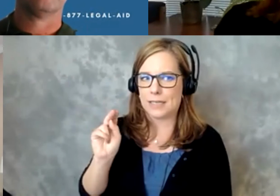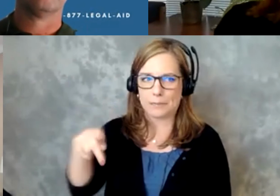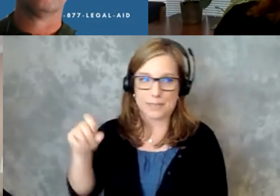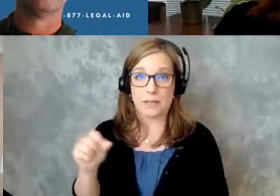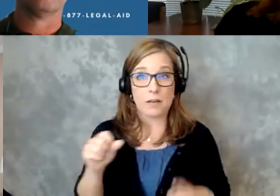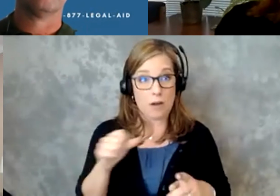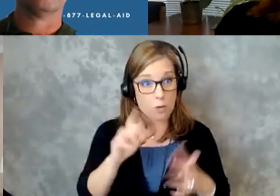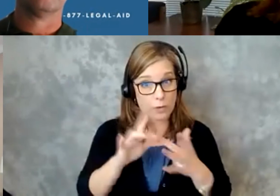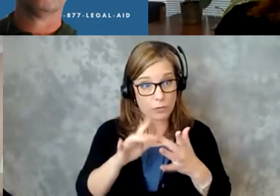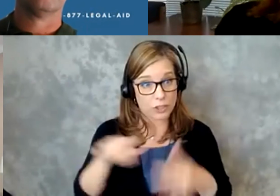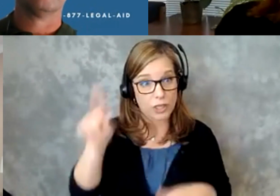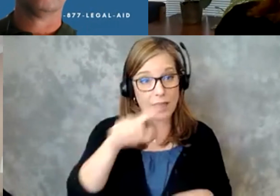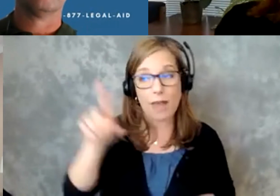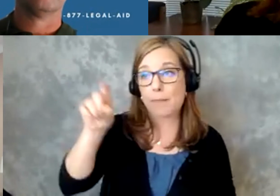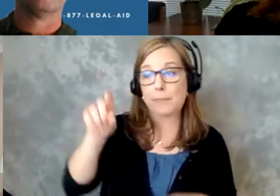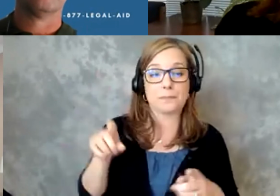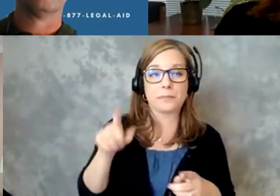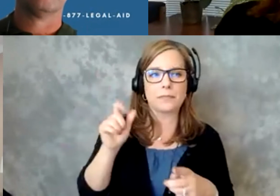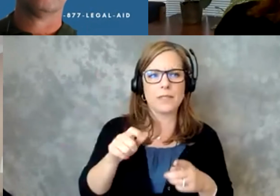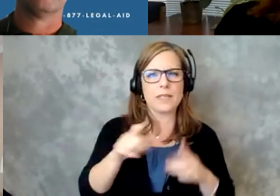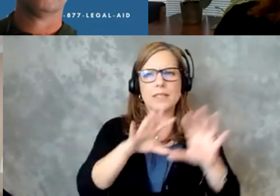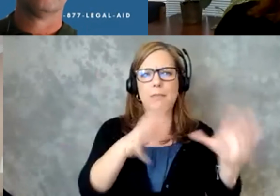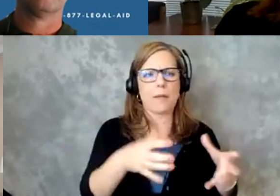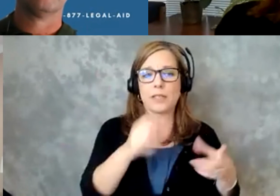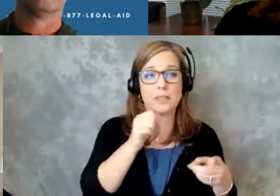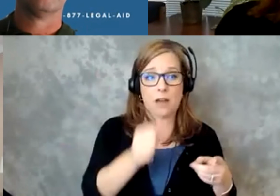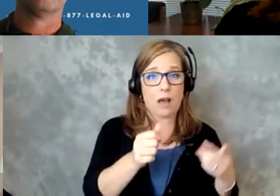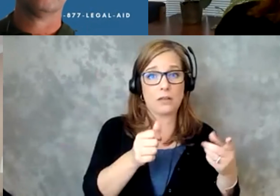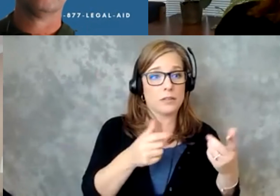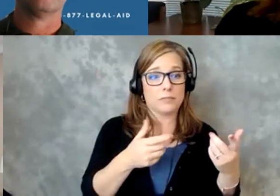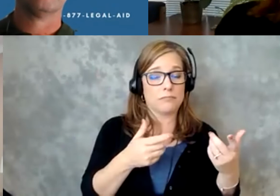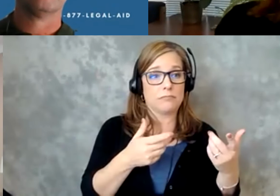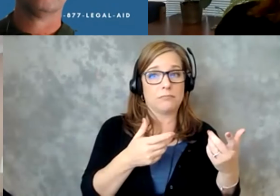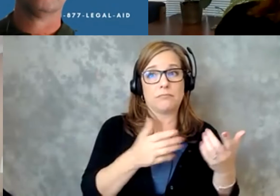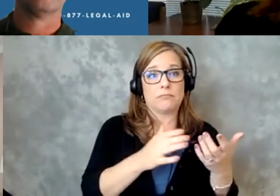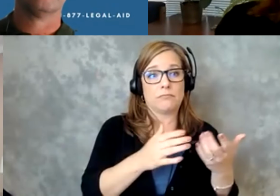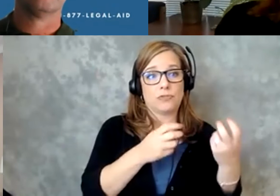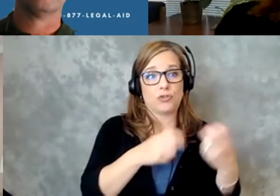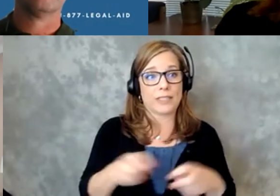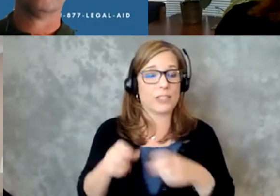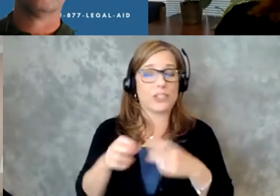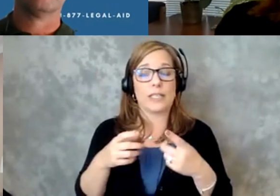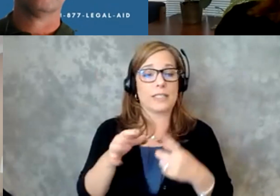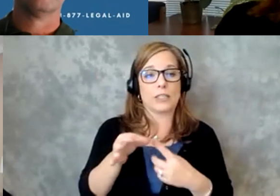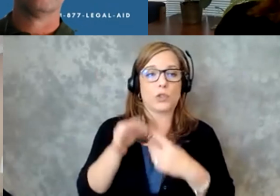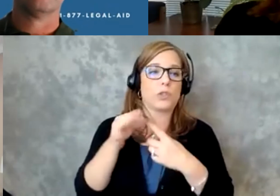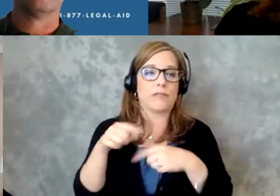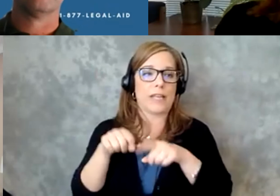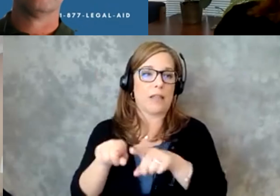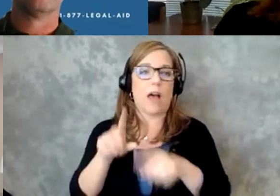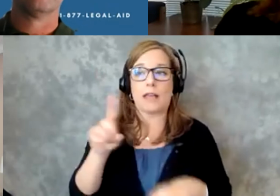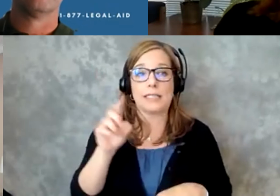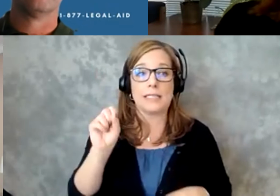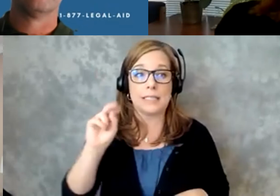this population who does not transition into these exclusively aligned DSNPs? So they also